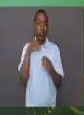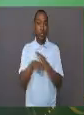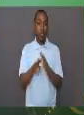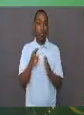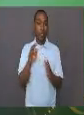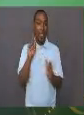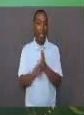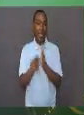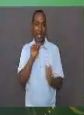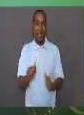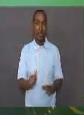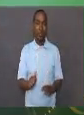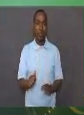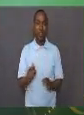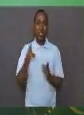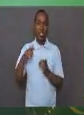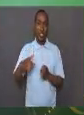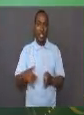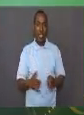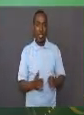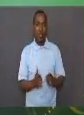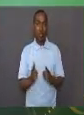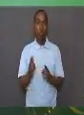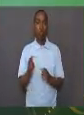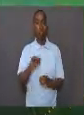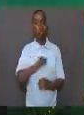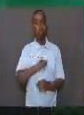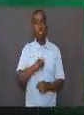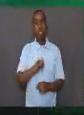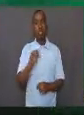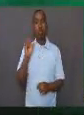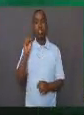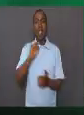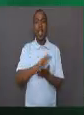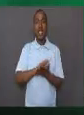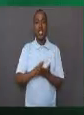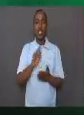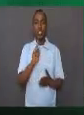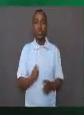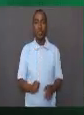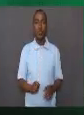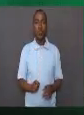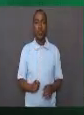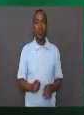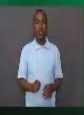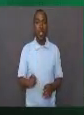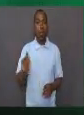is still a technique of sterilization. In the process